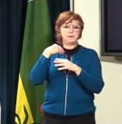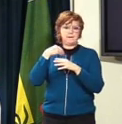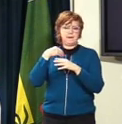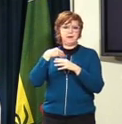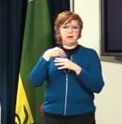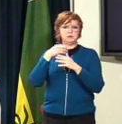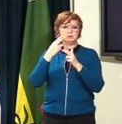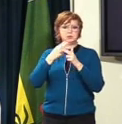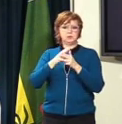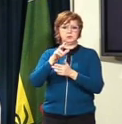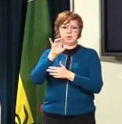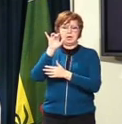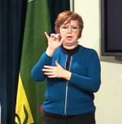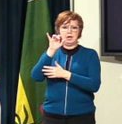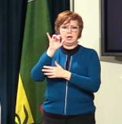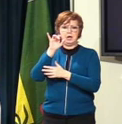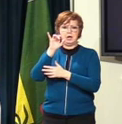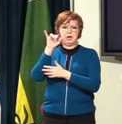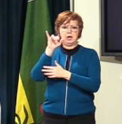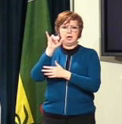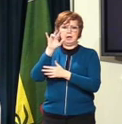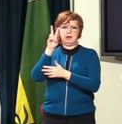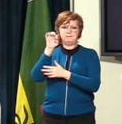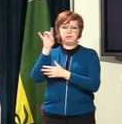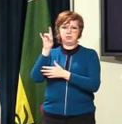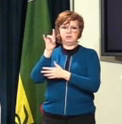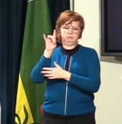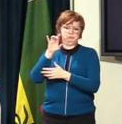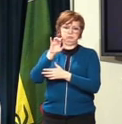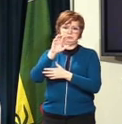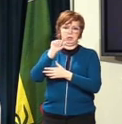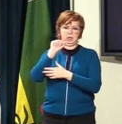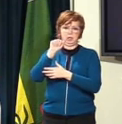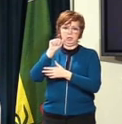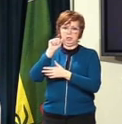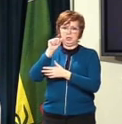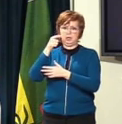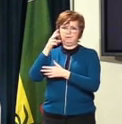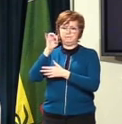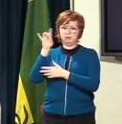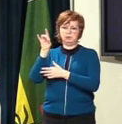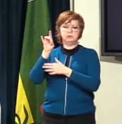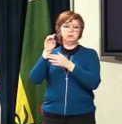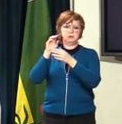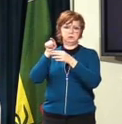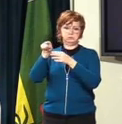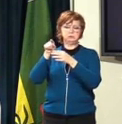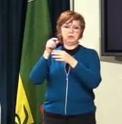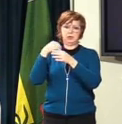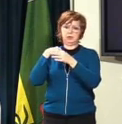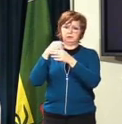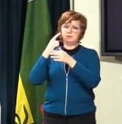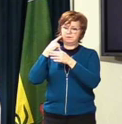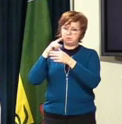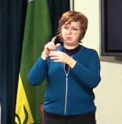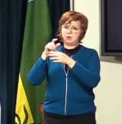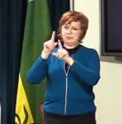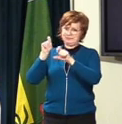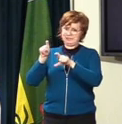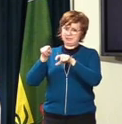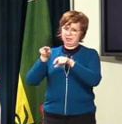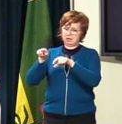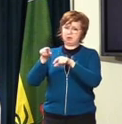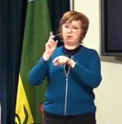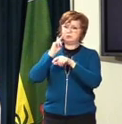and Abbott PanBio equipment is in pilot right now in 8 long-term care facilities in the province over the next 2 weeks. And as we learn more about